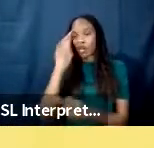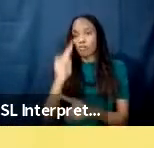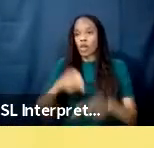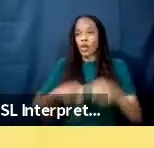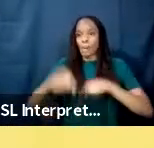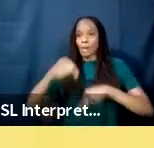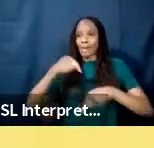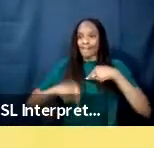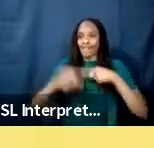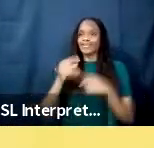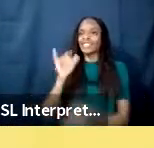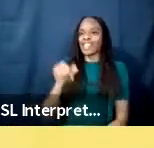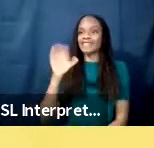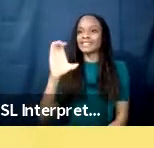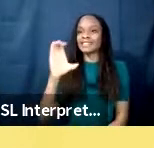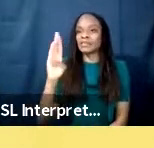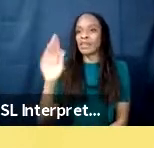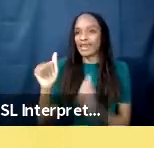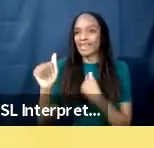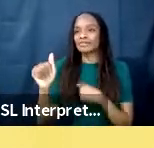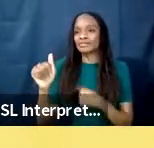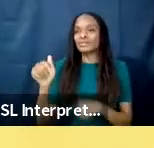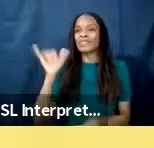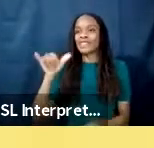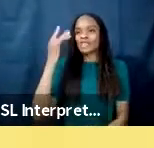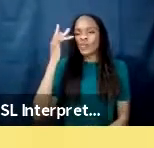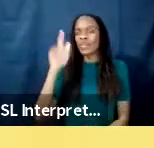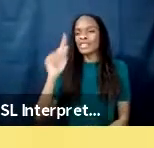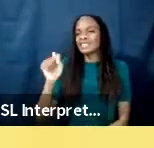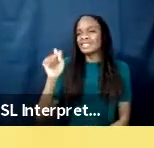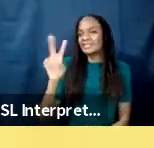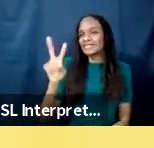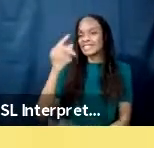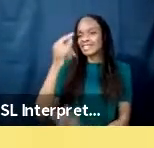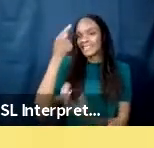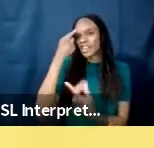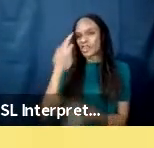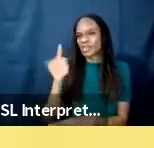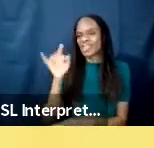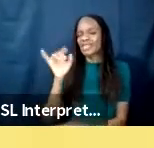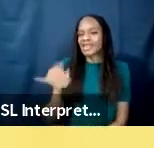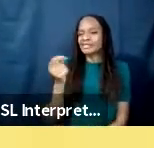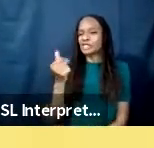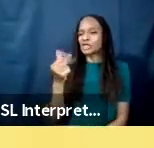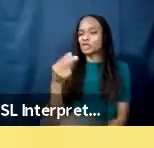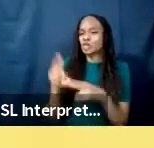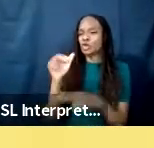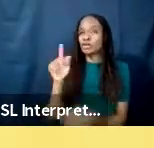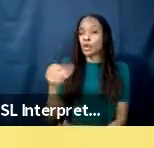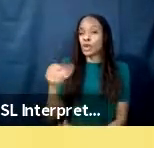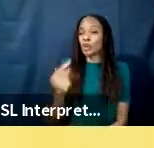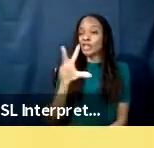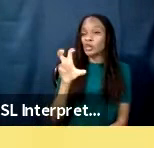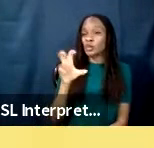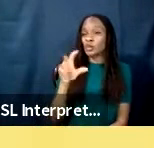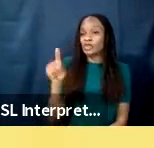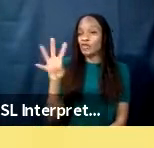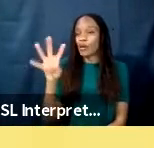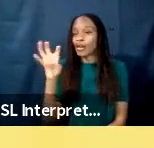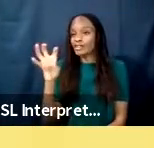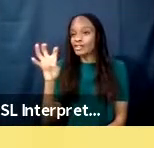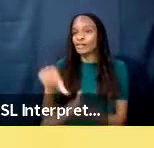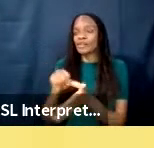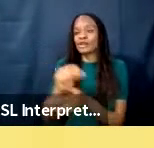that CBA. So that's why the television agreement is a little shorter. It's only 300 or 400 pages, but you do get to